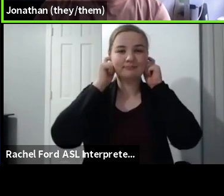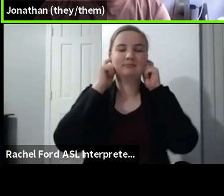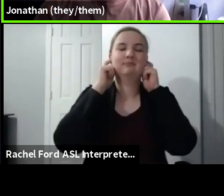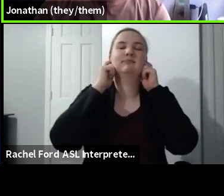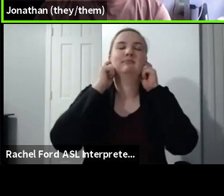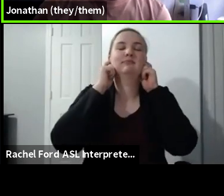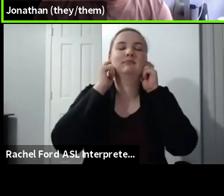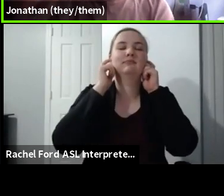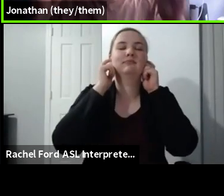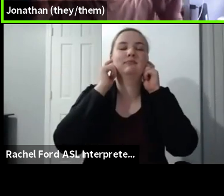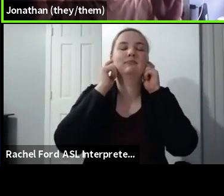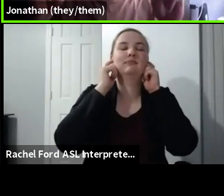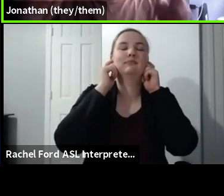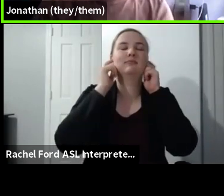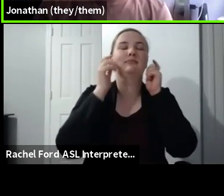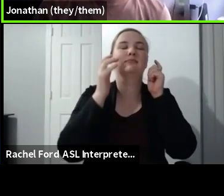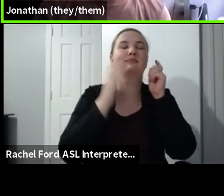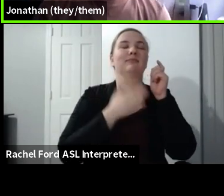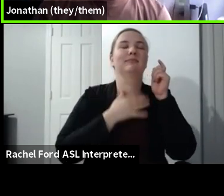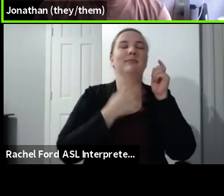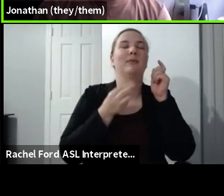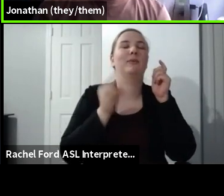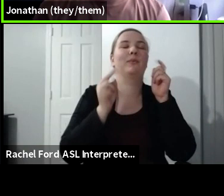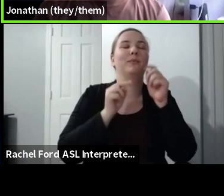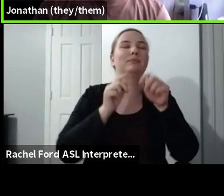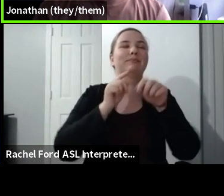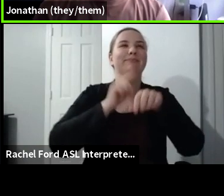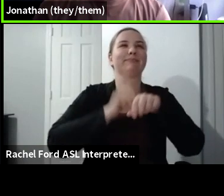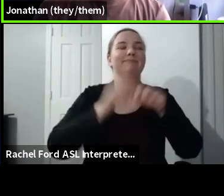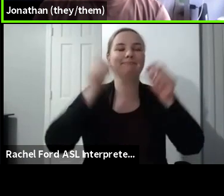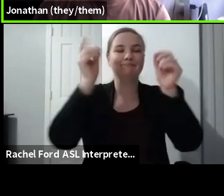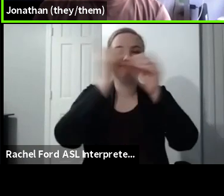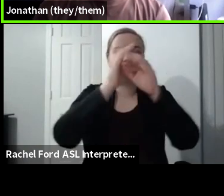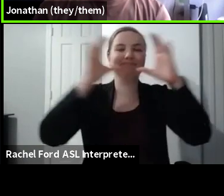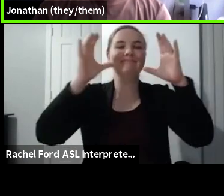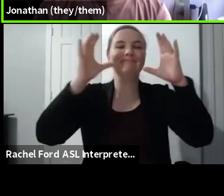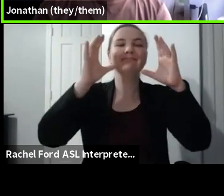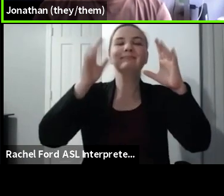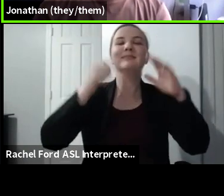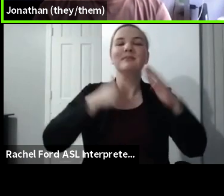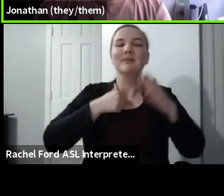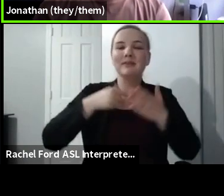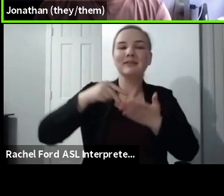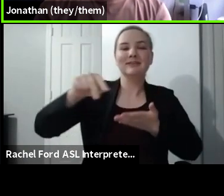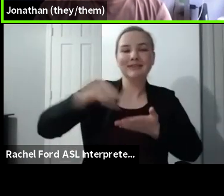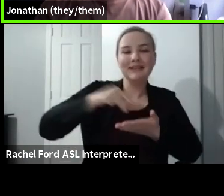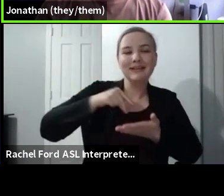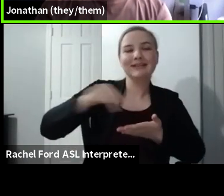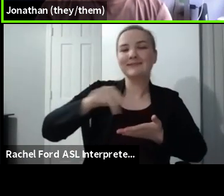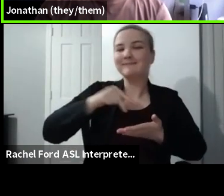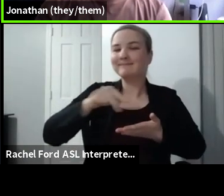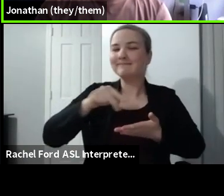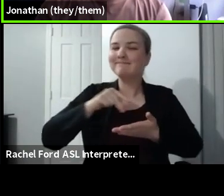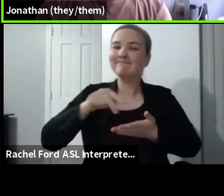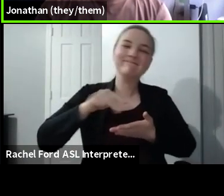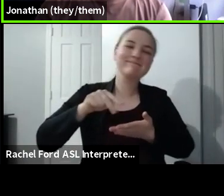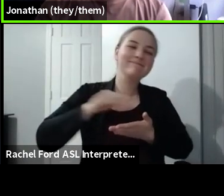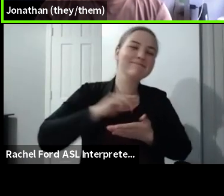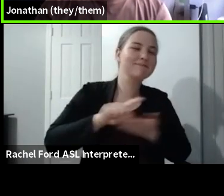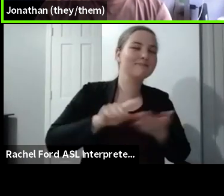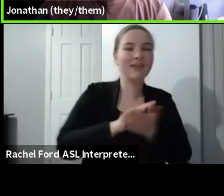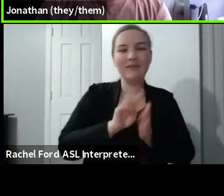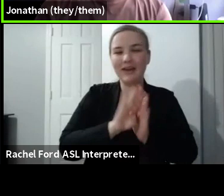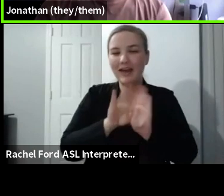time, trying to have a dance practice, which is really me just dancing in my room for an hour and a half until I sweat. And I'm like, you